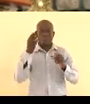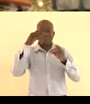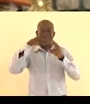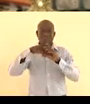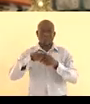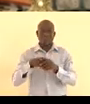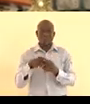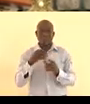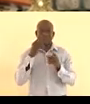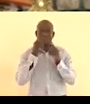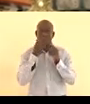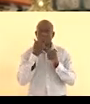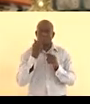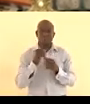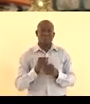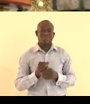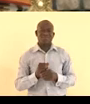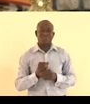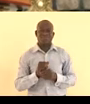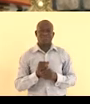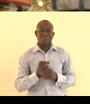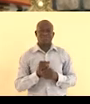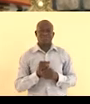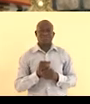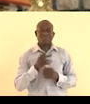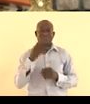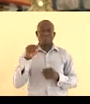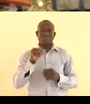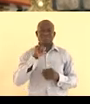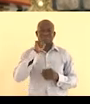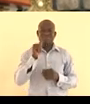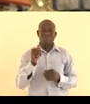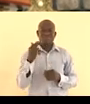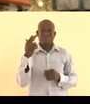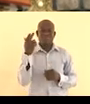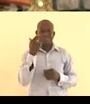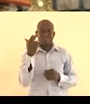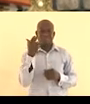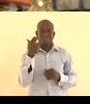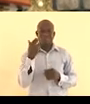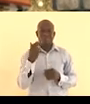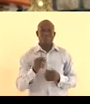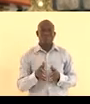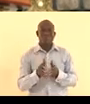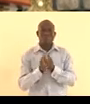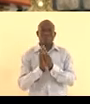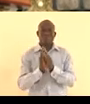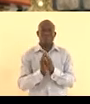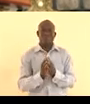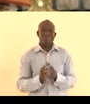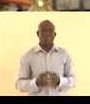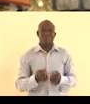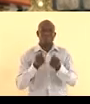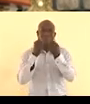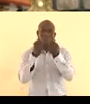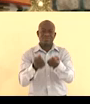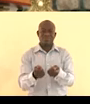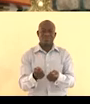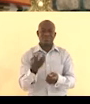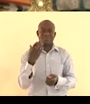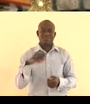was fascinated by it, and they all wanted to be able to speak in tongues, but they were not seeking the gift